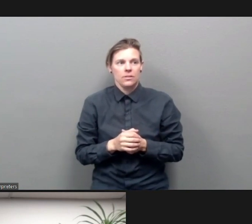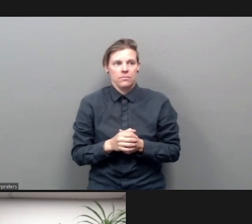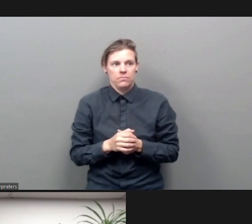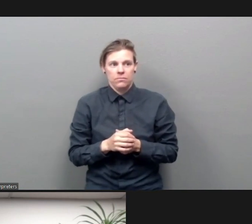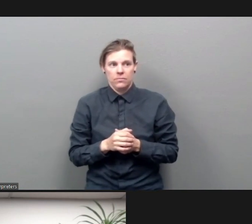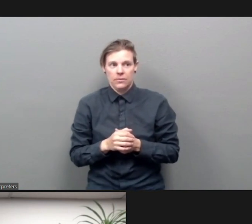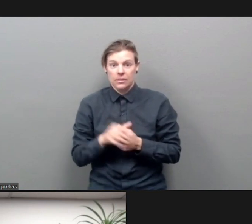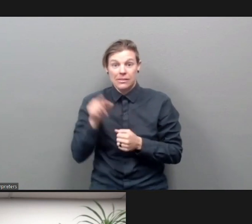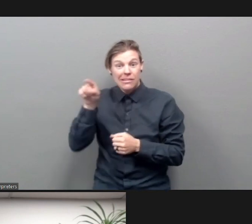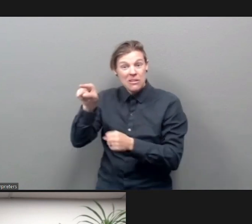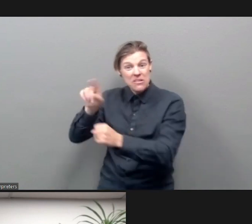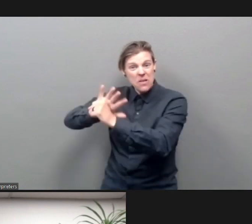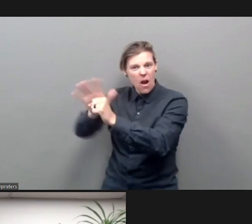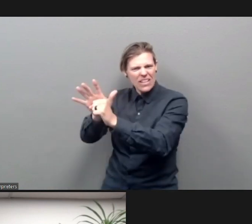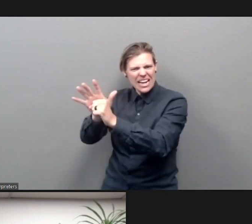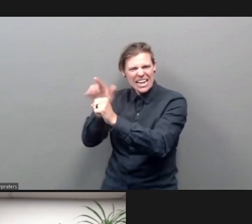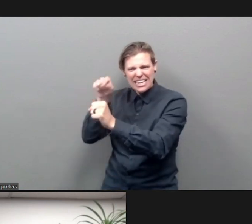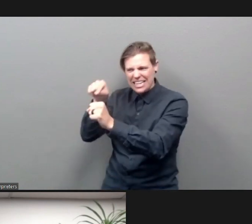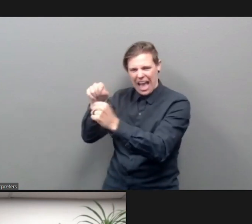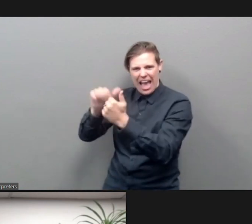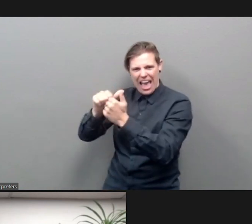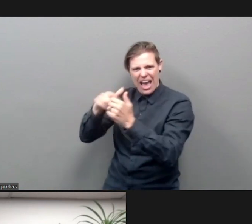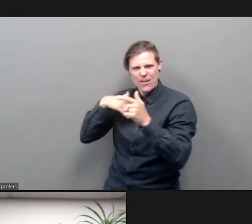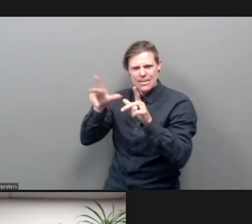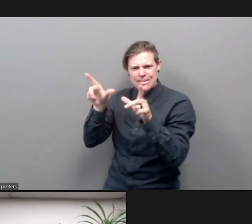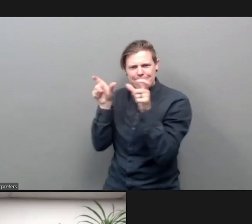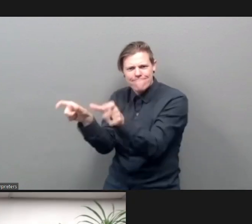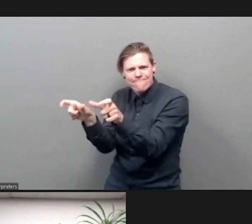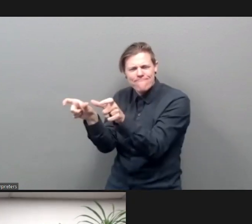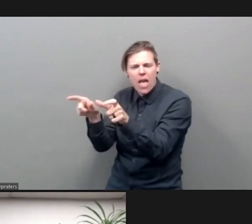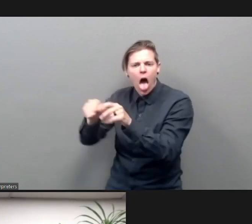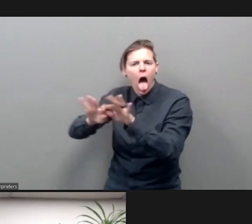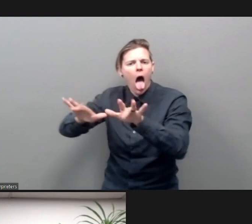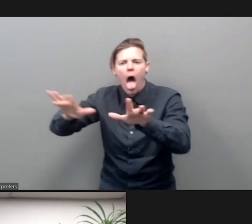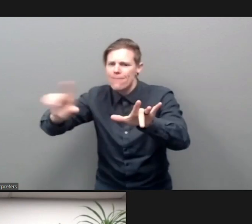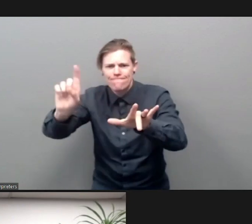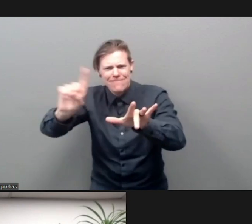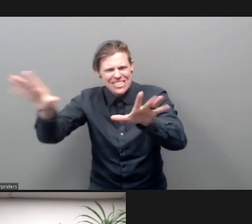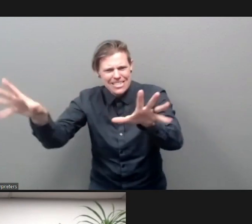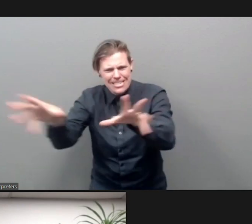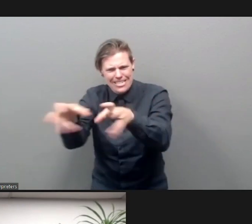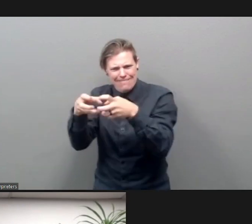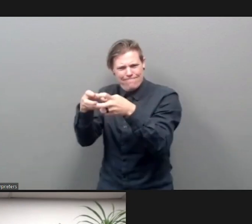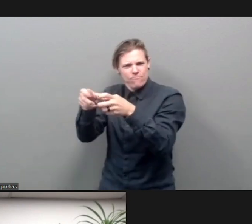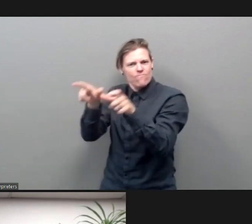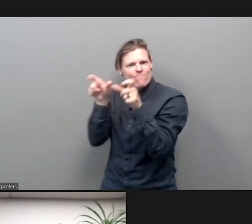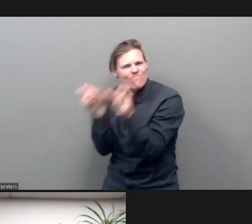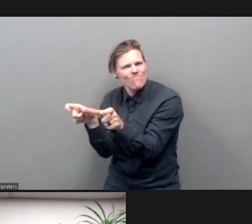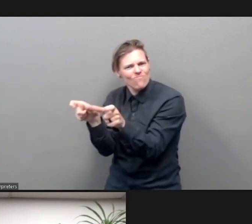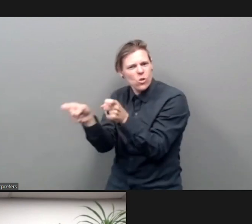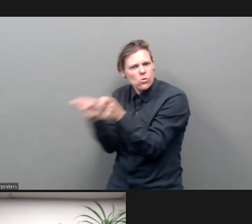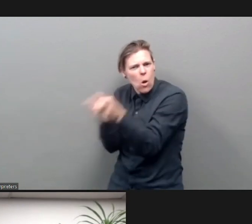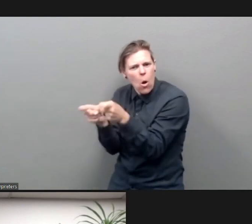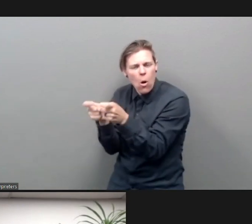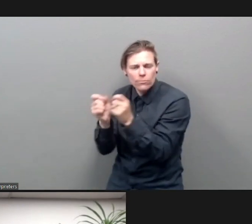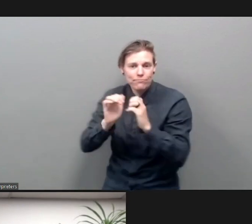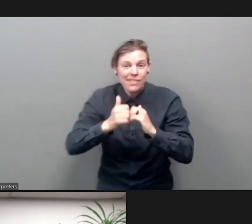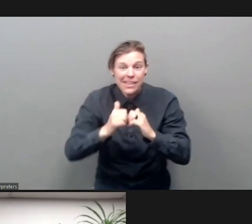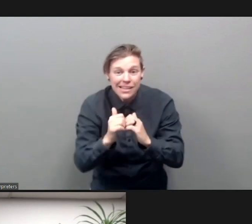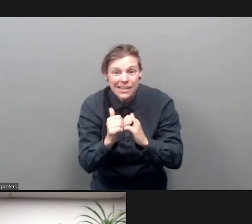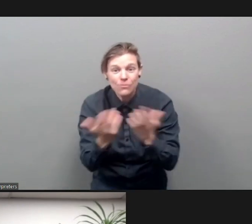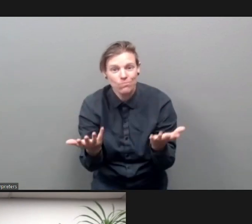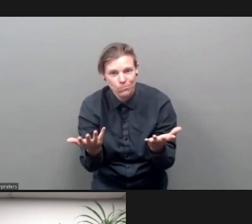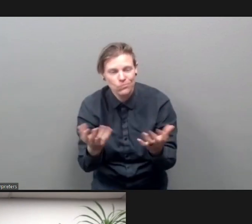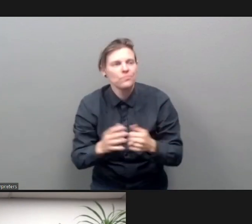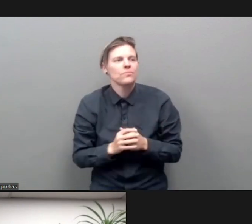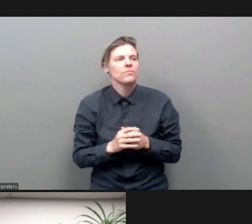degree possible. And we're going to have to keep doing that, and we have been doing that. I want to thank every business, every New Mexican,